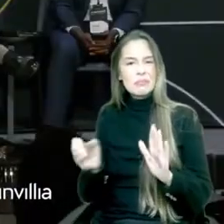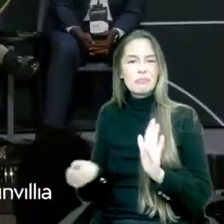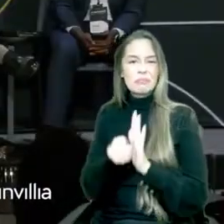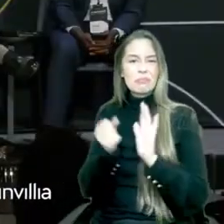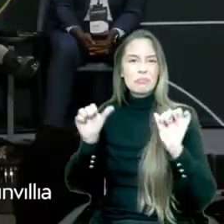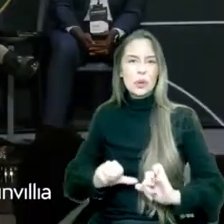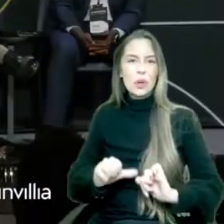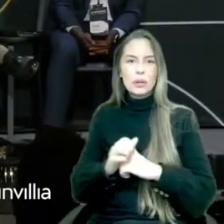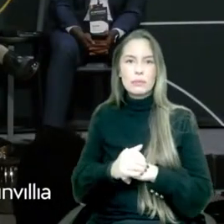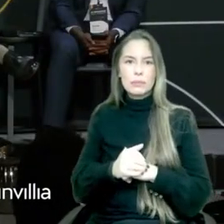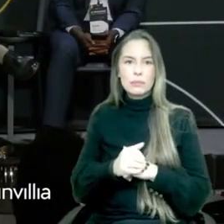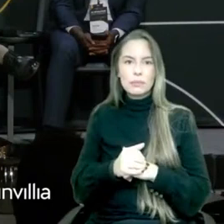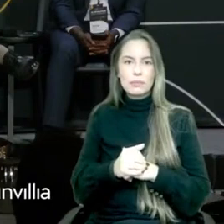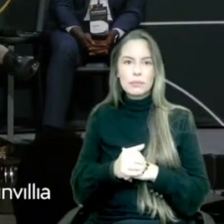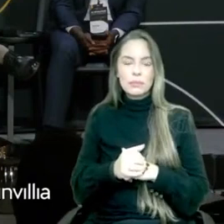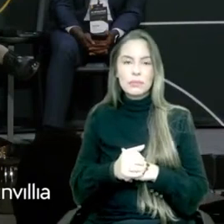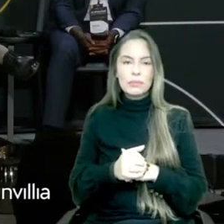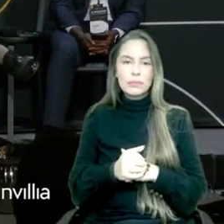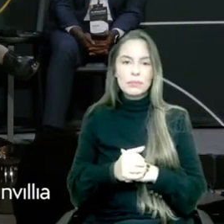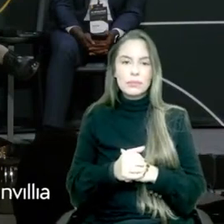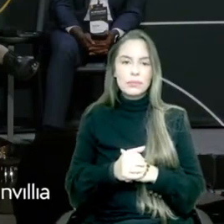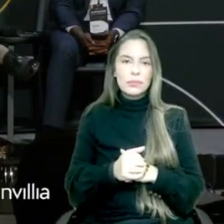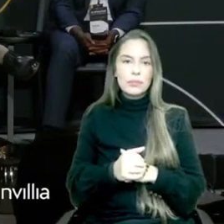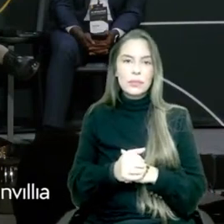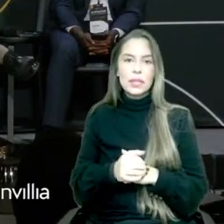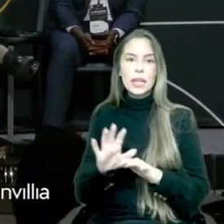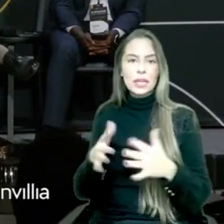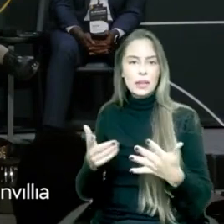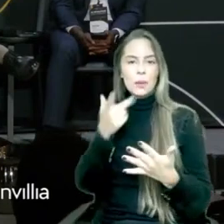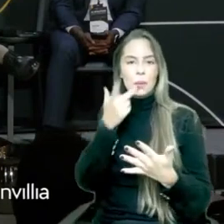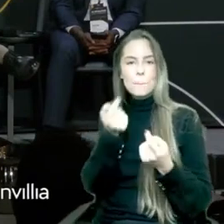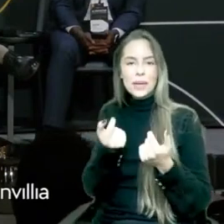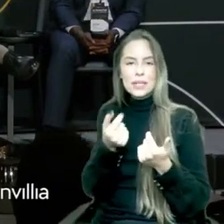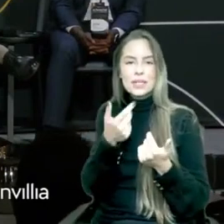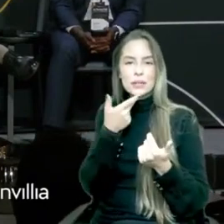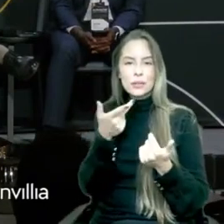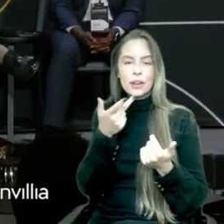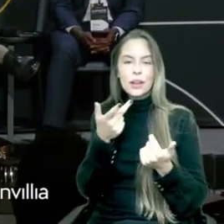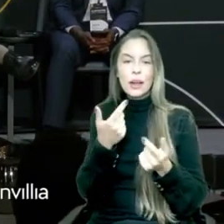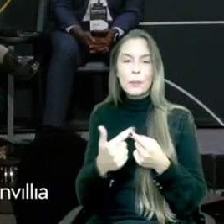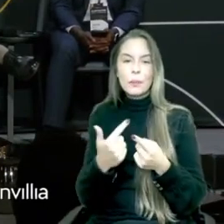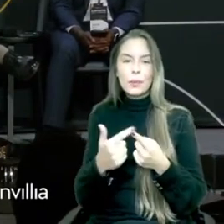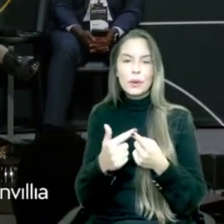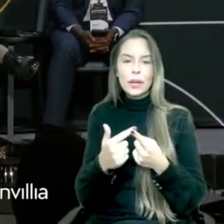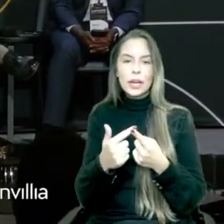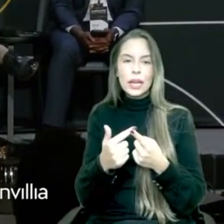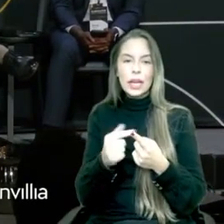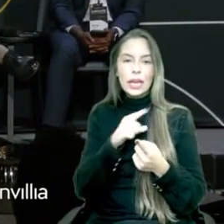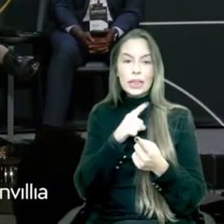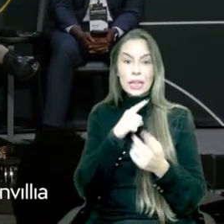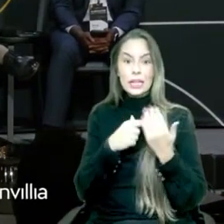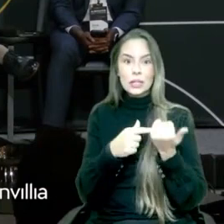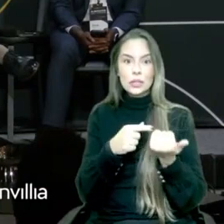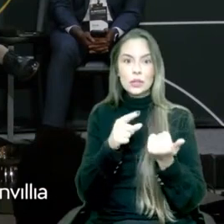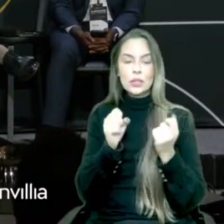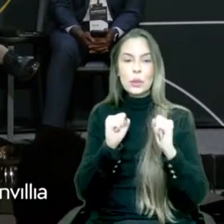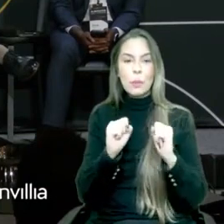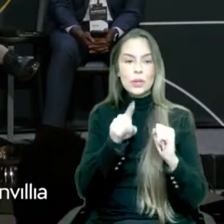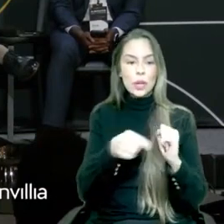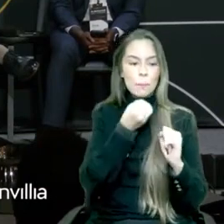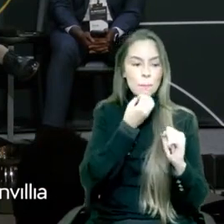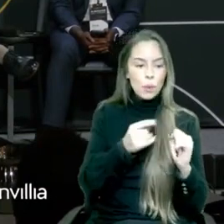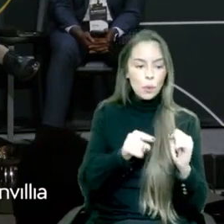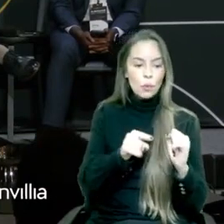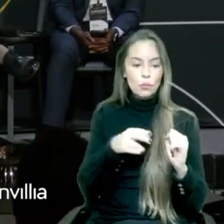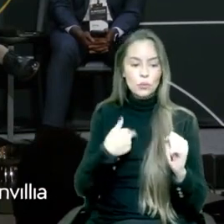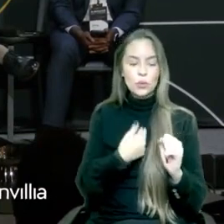Luis. Yeah, I was going to say pretty much like this, like we are completely divided, so the technology can be as good as we are. So that's it. Great,